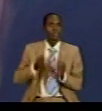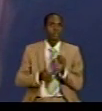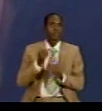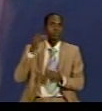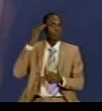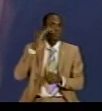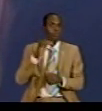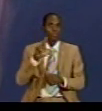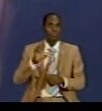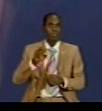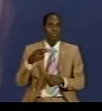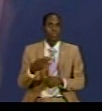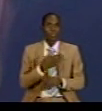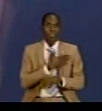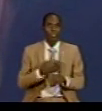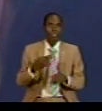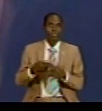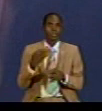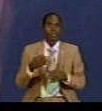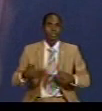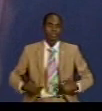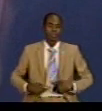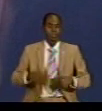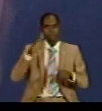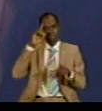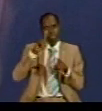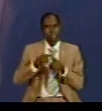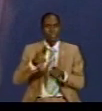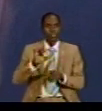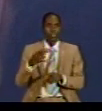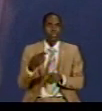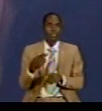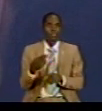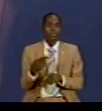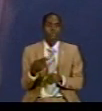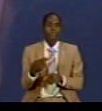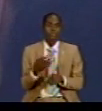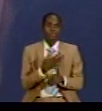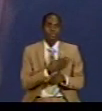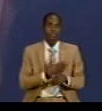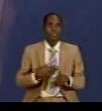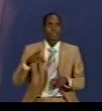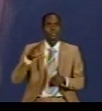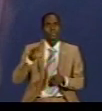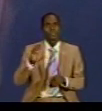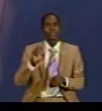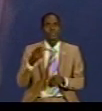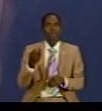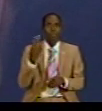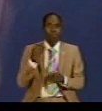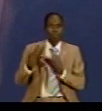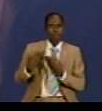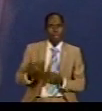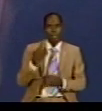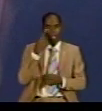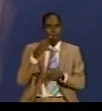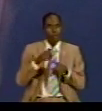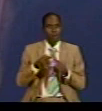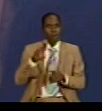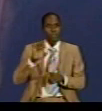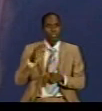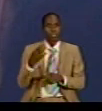well-favored. And Jacob loved Rachel, and said, I will serve thee 7 years for Rachel, thy younger